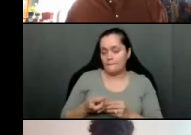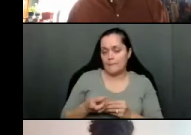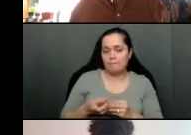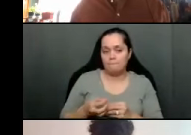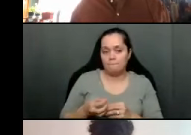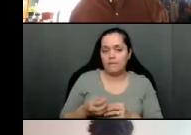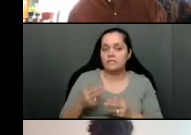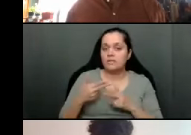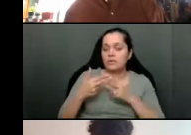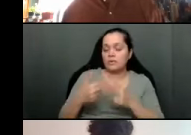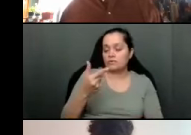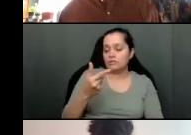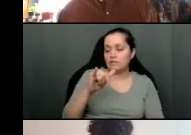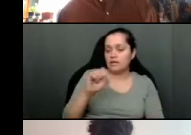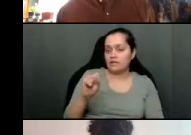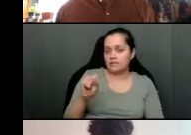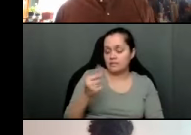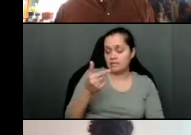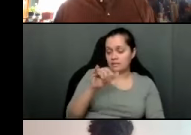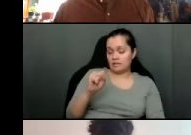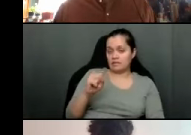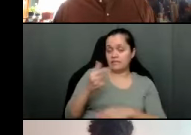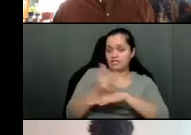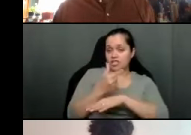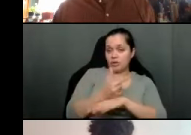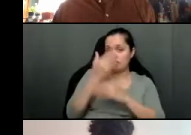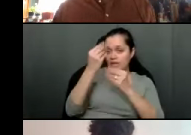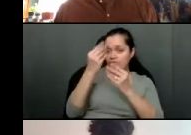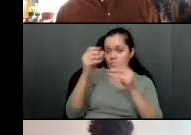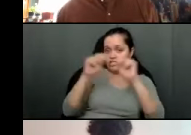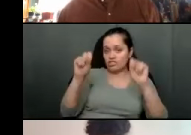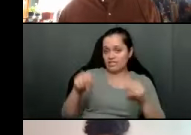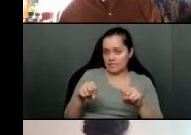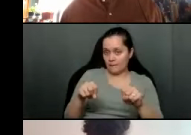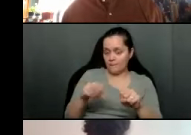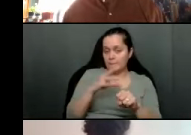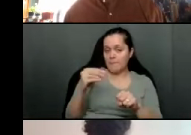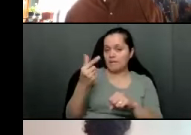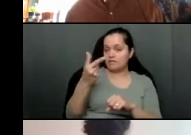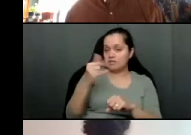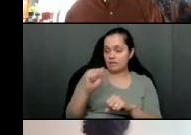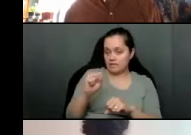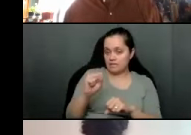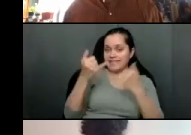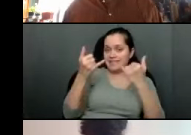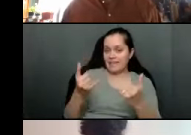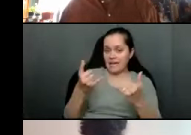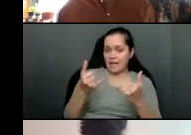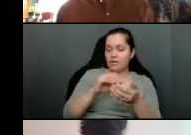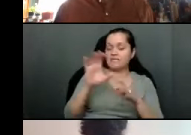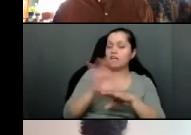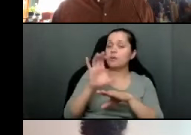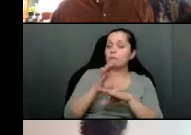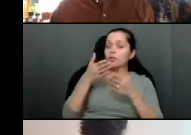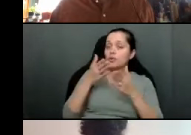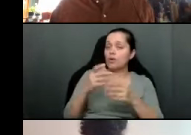in what we call GIS. GIS is Geographic Information Systems, and GIS is now the computer way